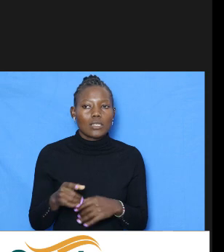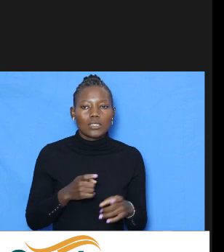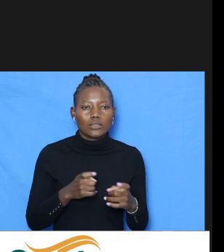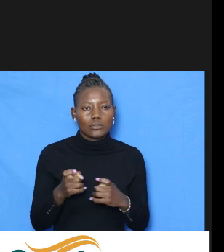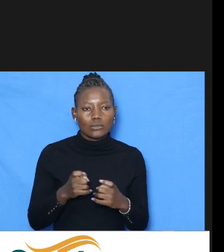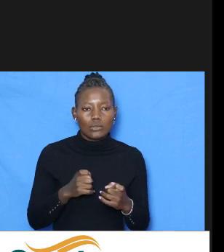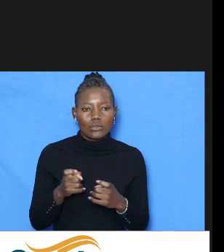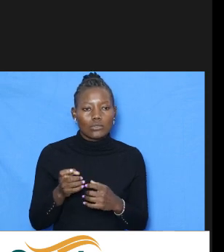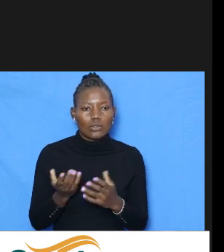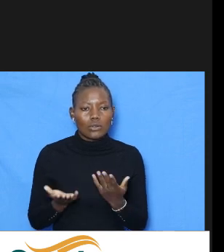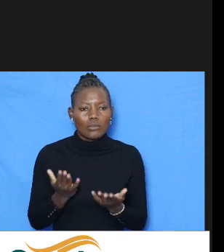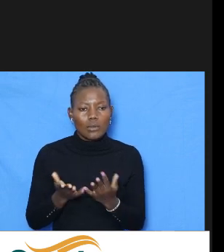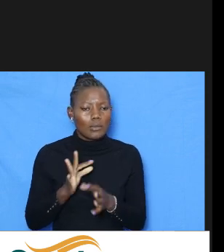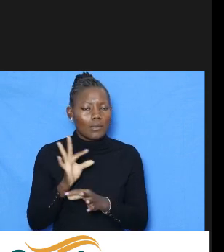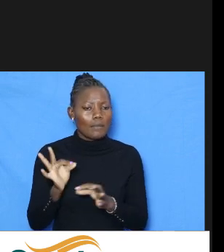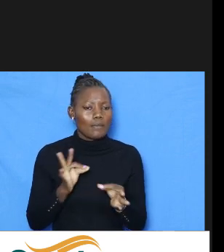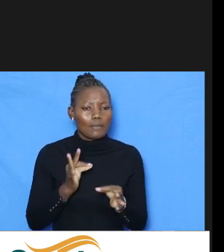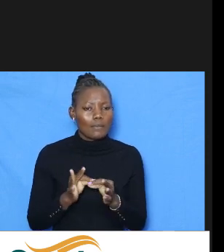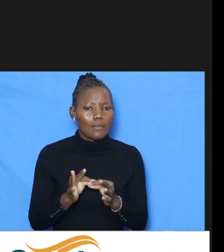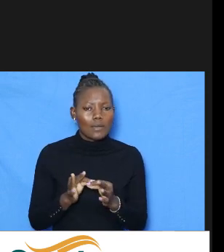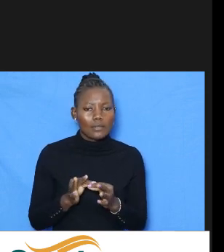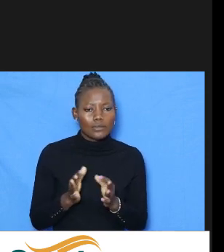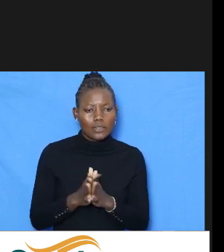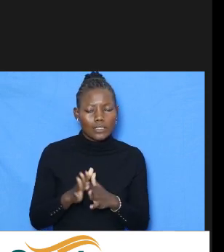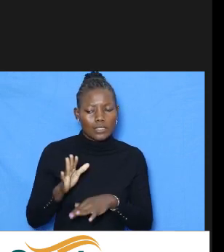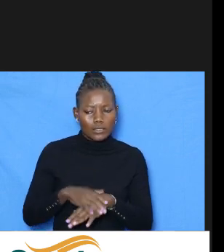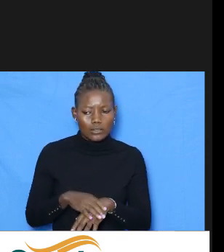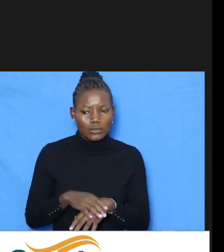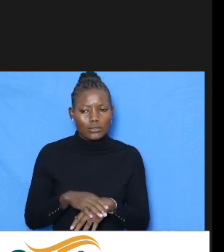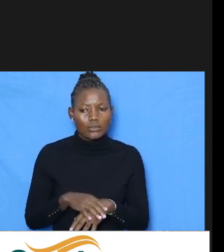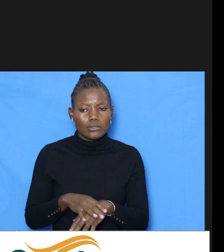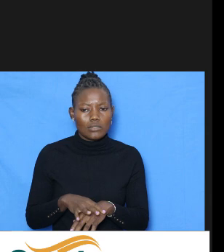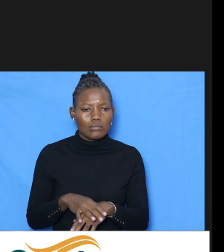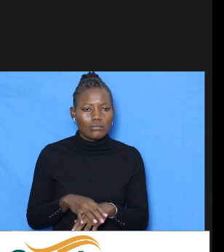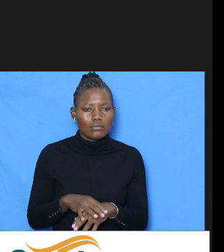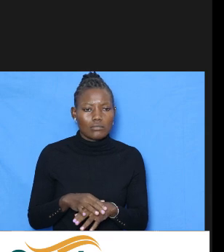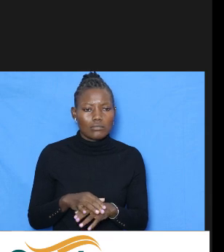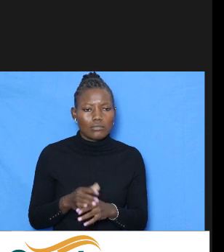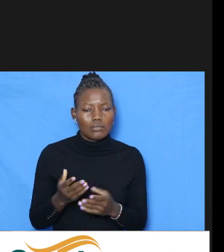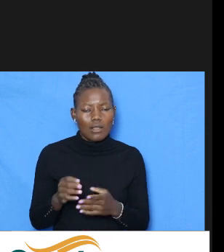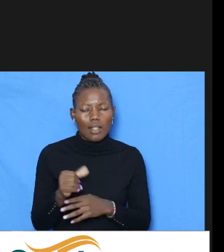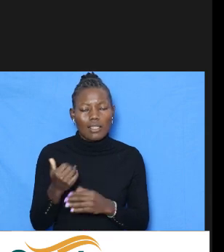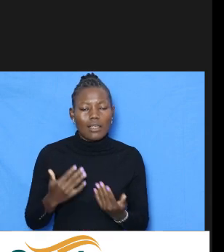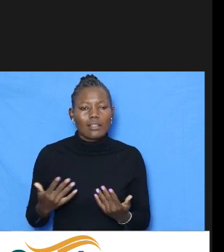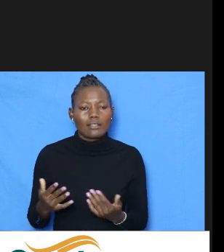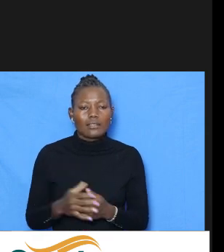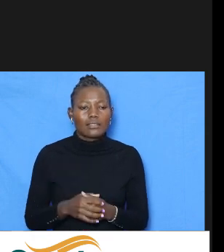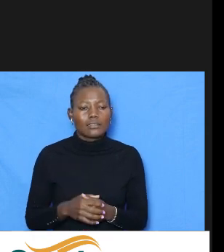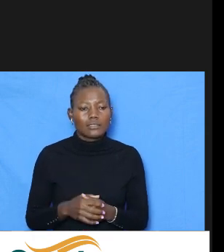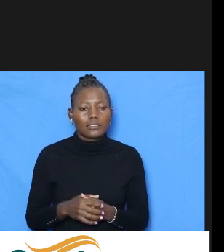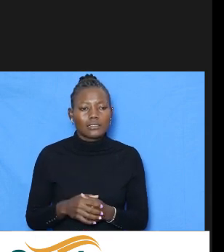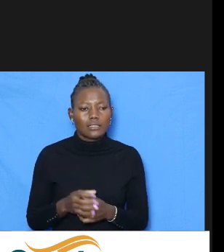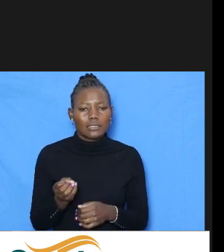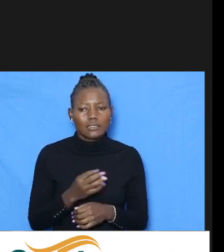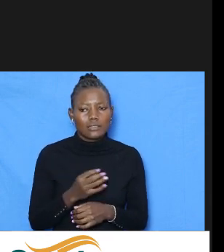It would be perfect if it would be regulated, then some of these things, especially like the contaminations and the